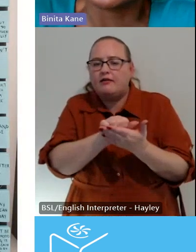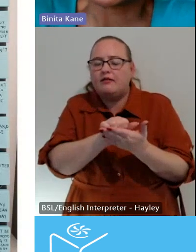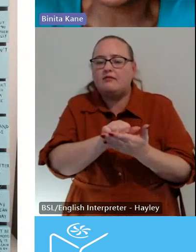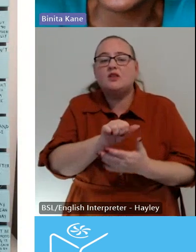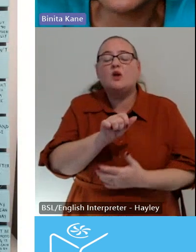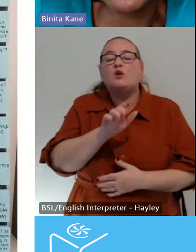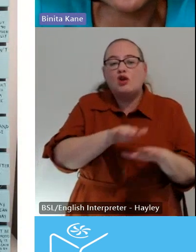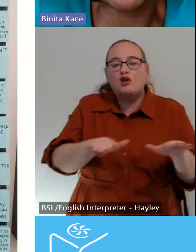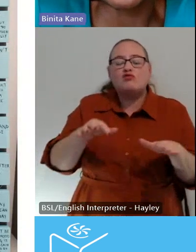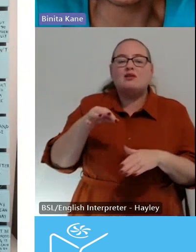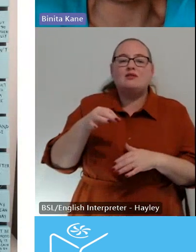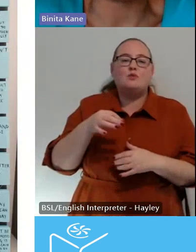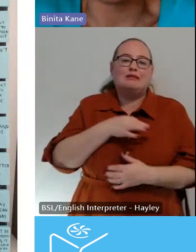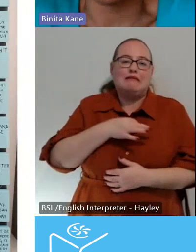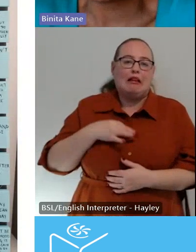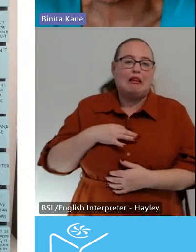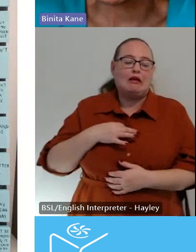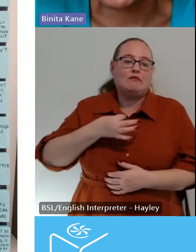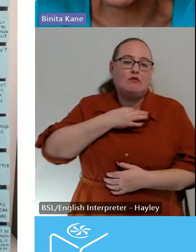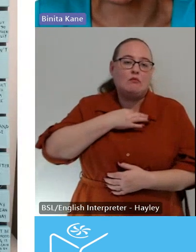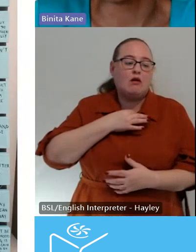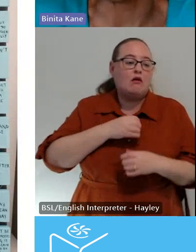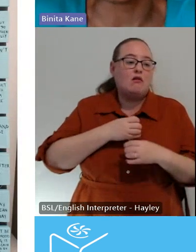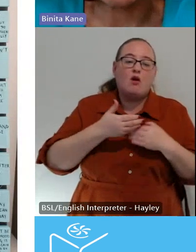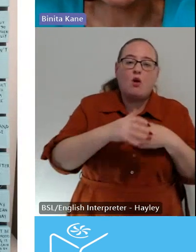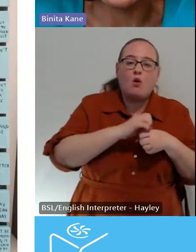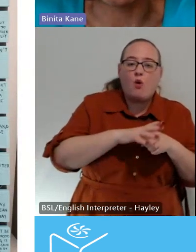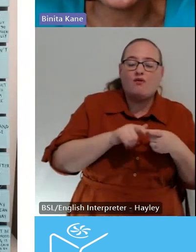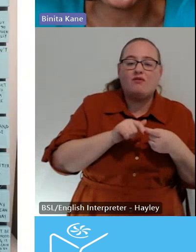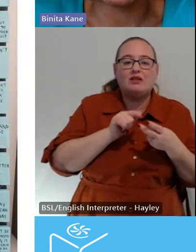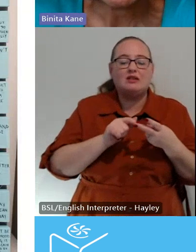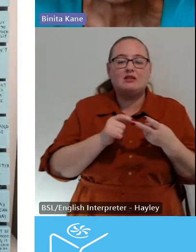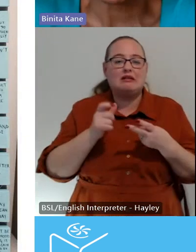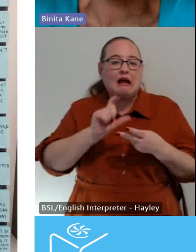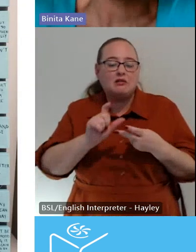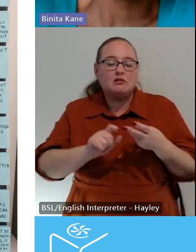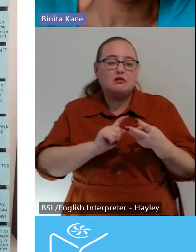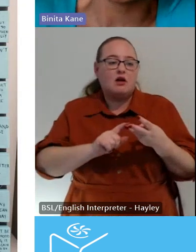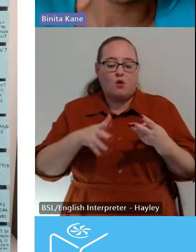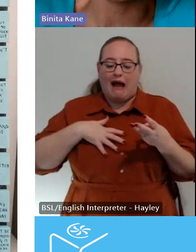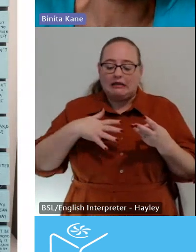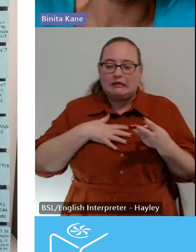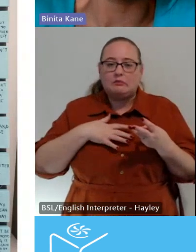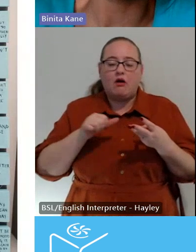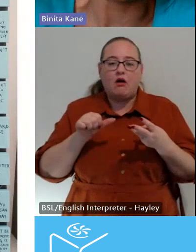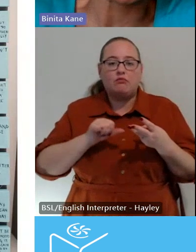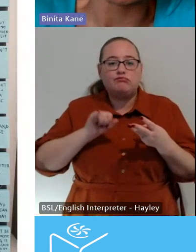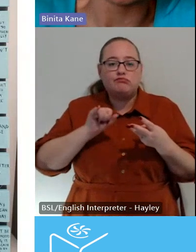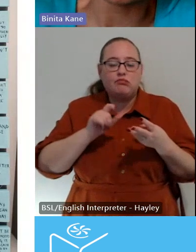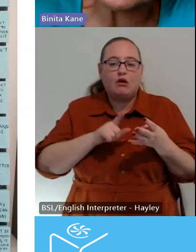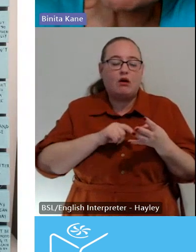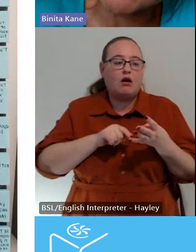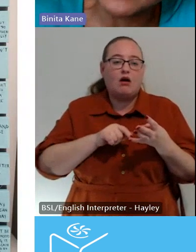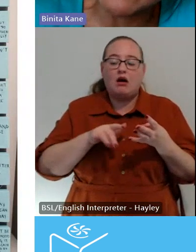having cancer chemotherapy, this could be children with bad asthma who are really susceptible to infection. It could be children who have got a